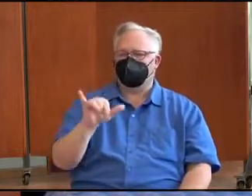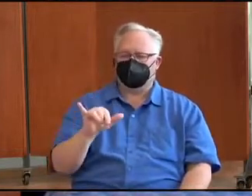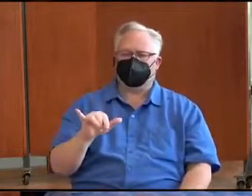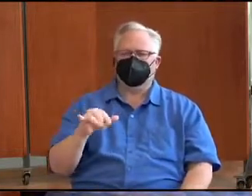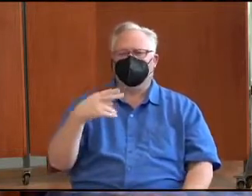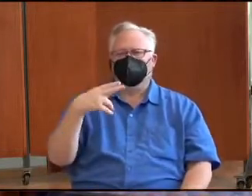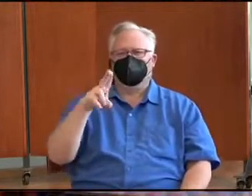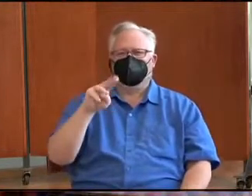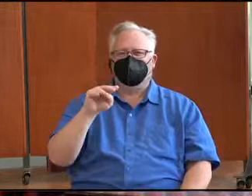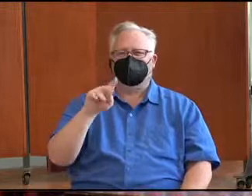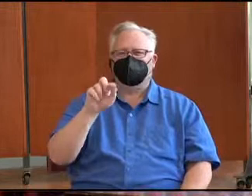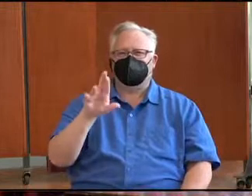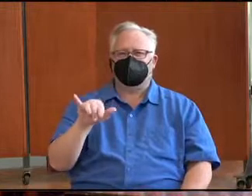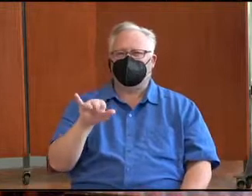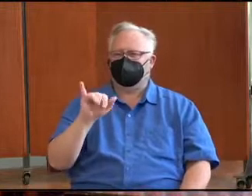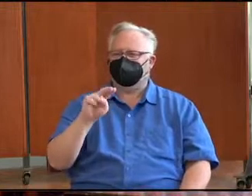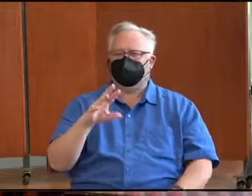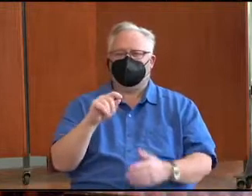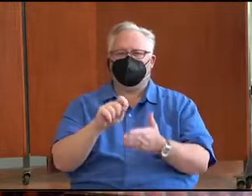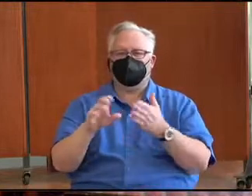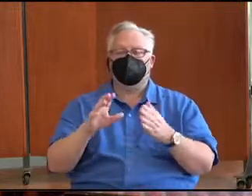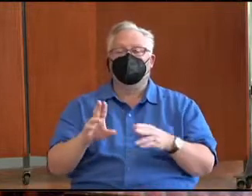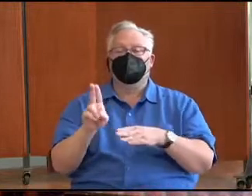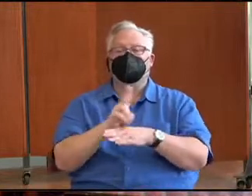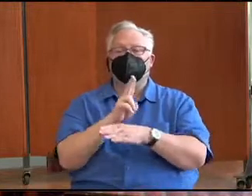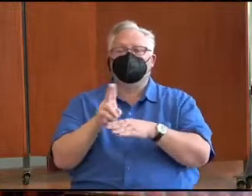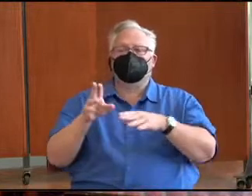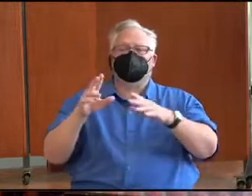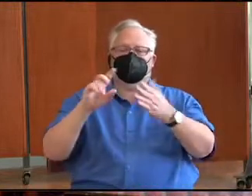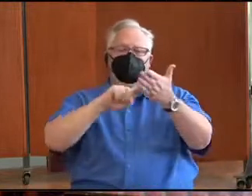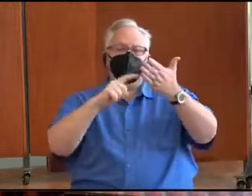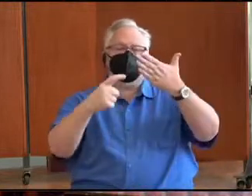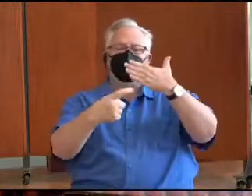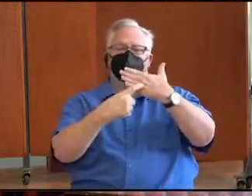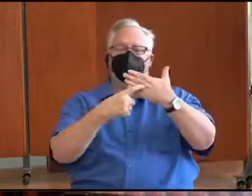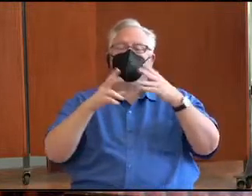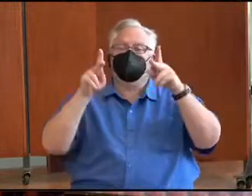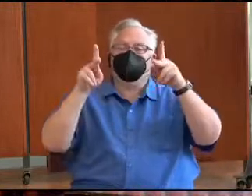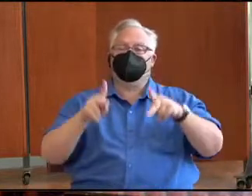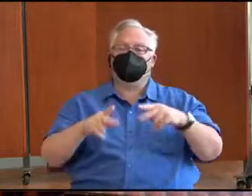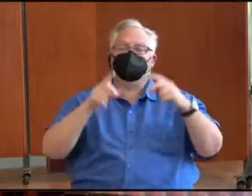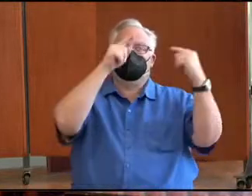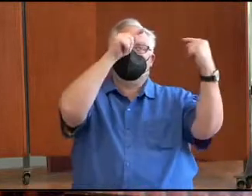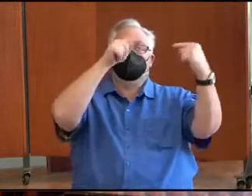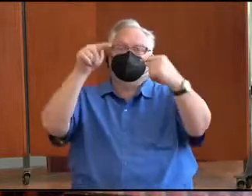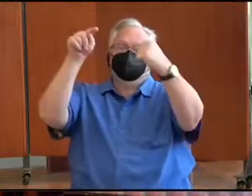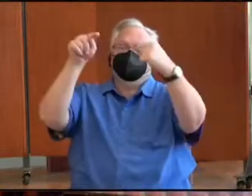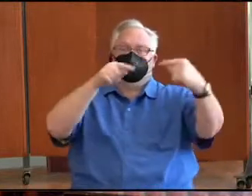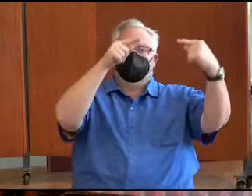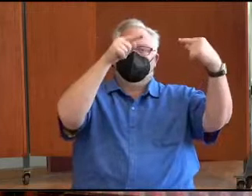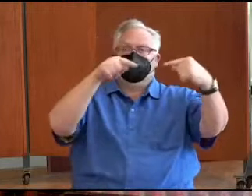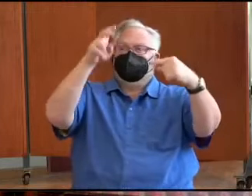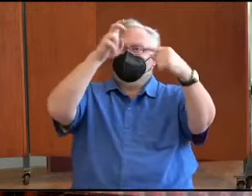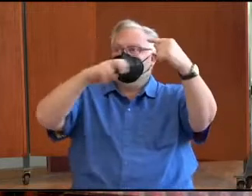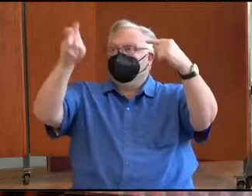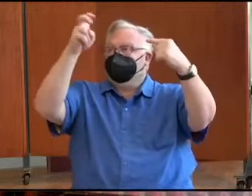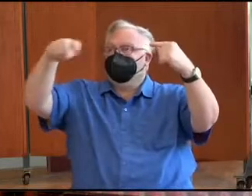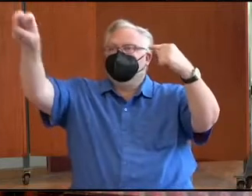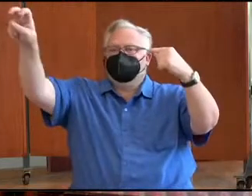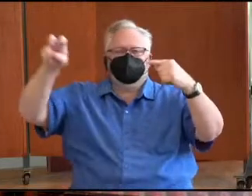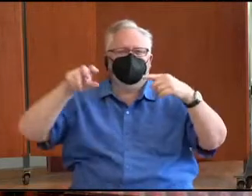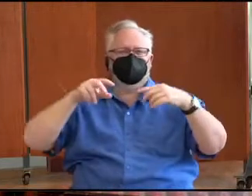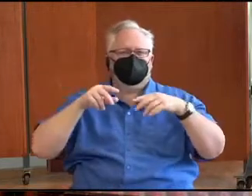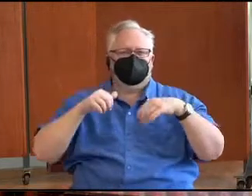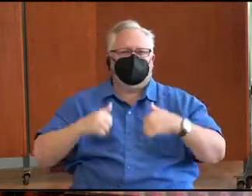uses the metaphor of a trapeze artist to describe the experience of living in transition times. This